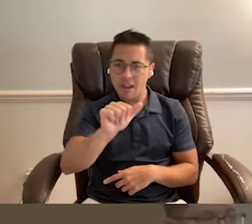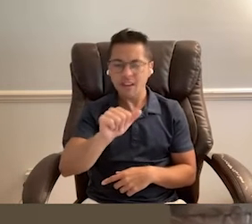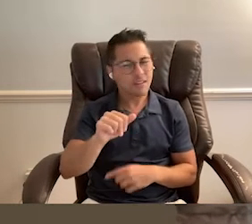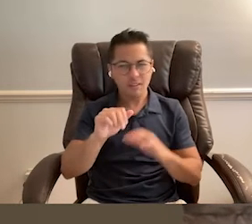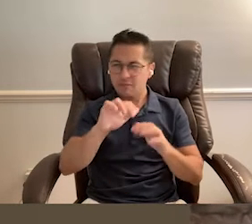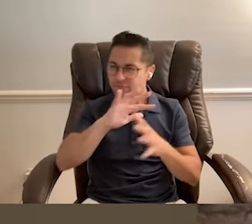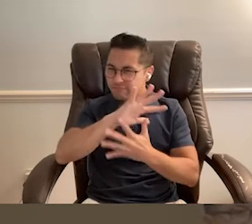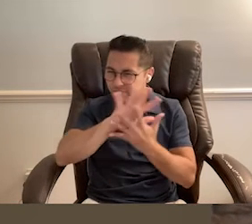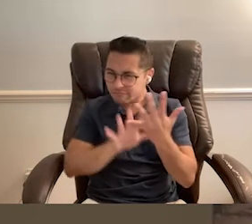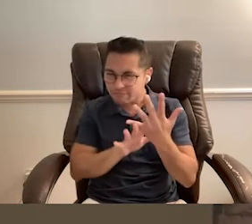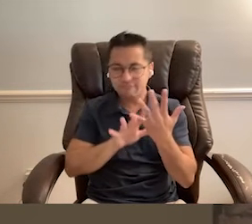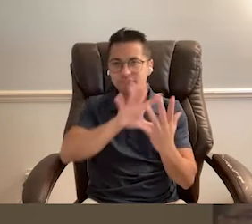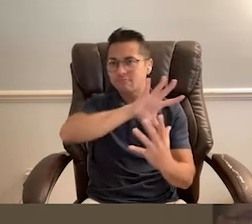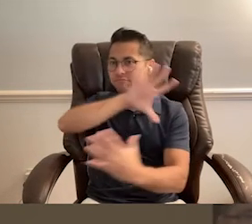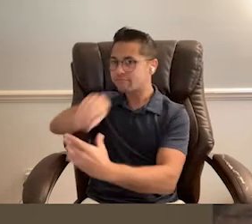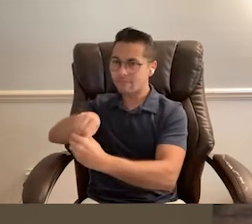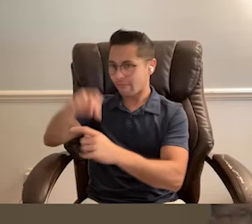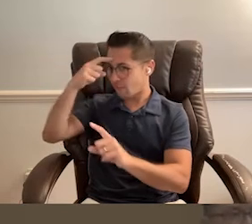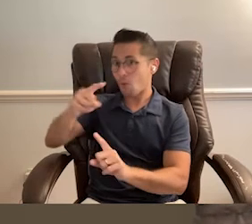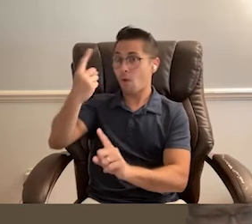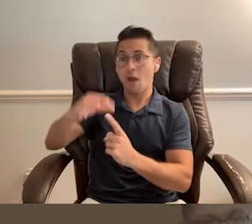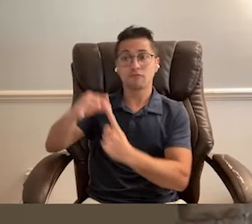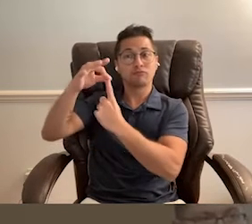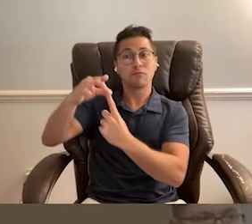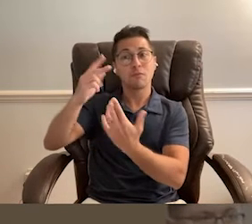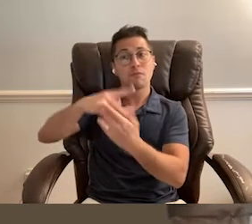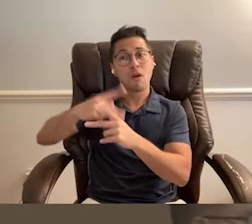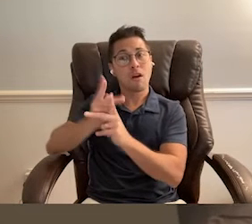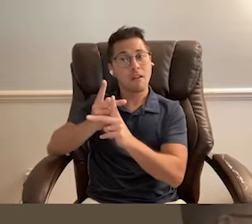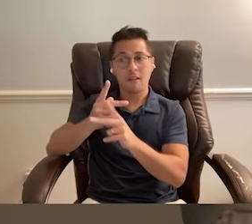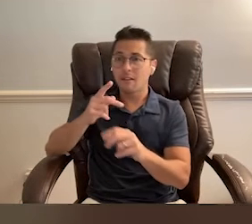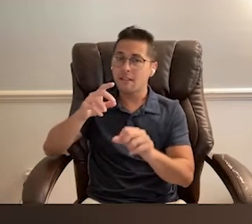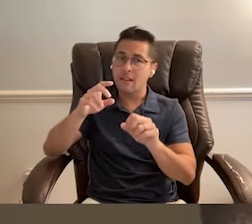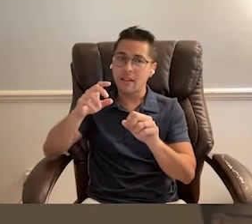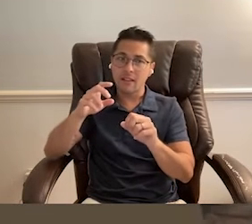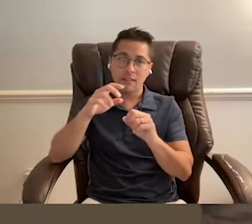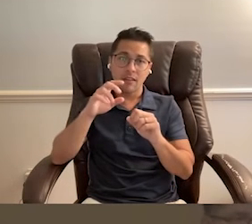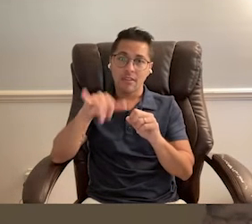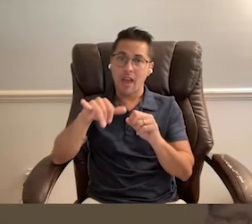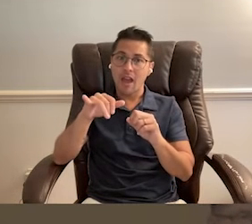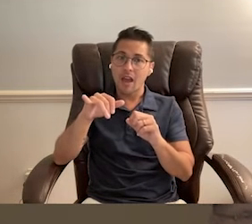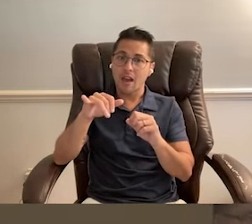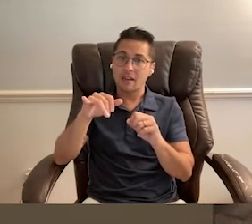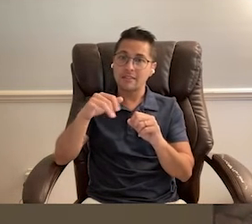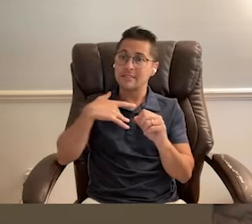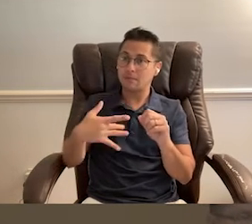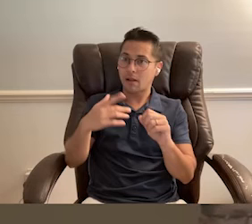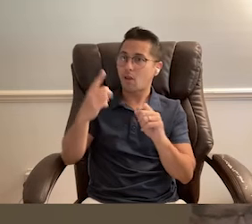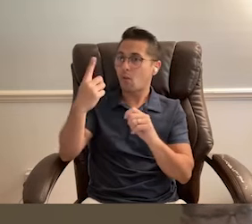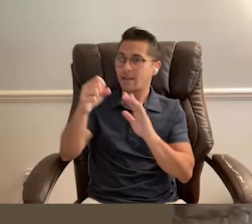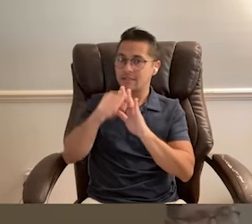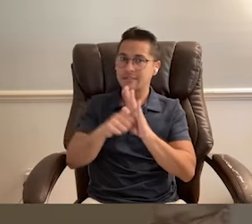really unique product that can only be found by a state that's actually offering these accounts. So it's not something you're going to get at a